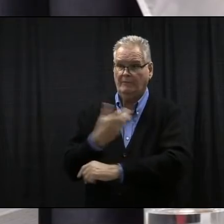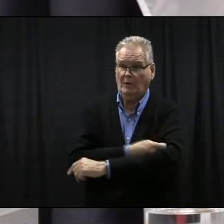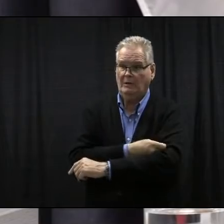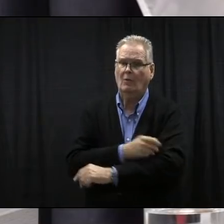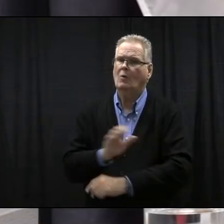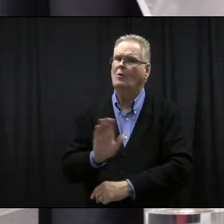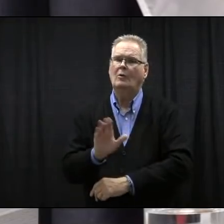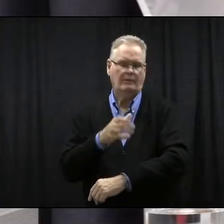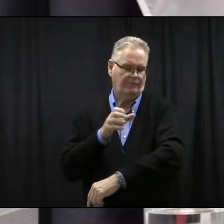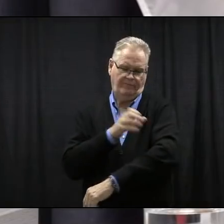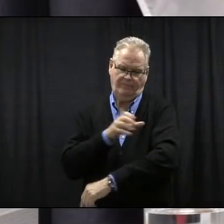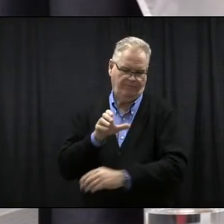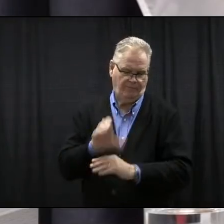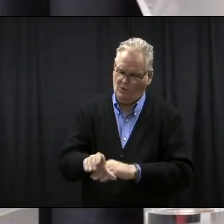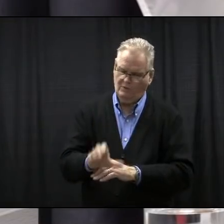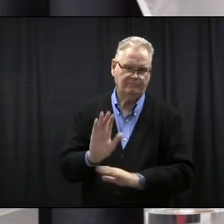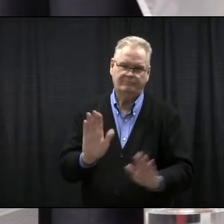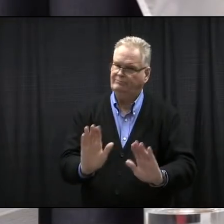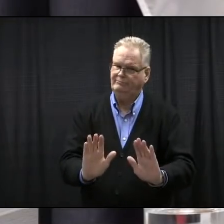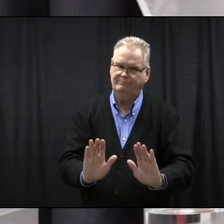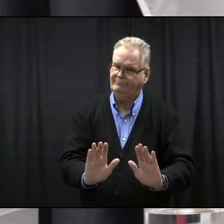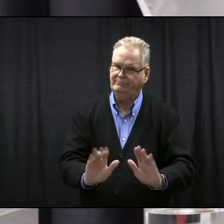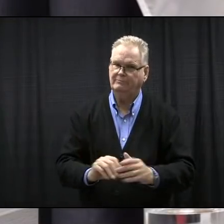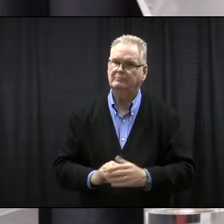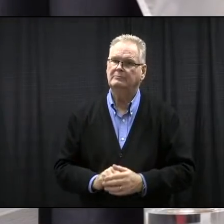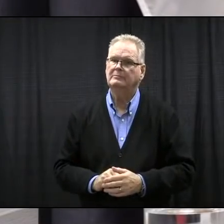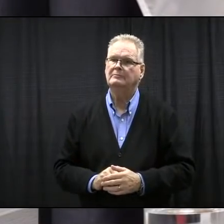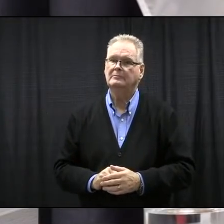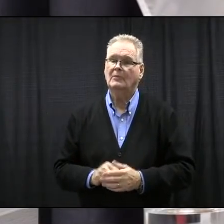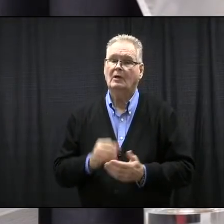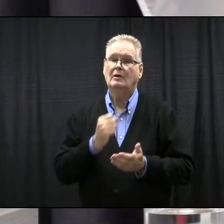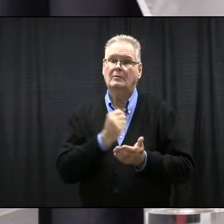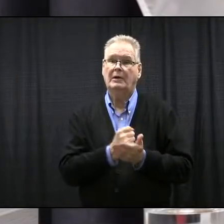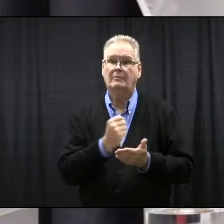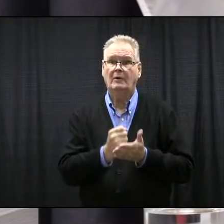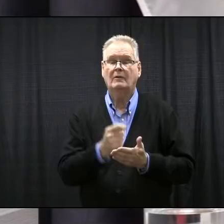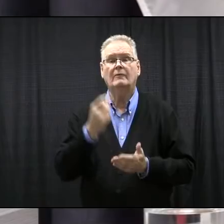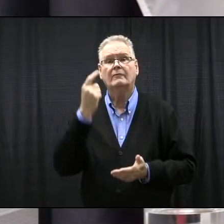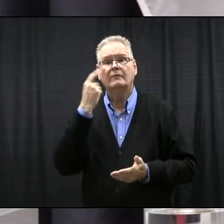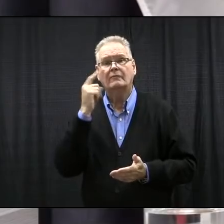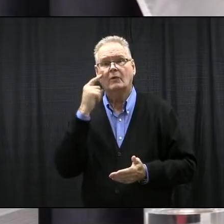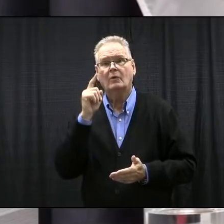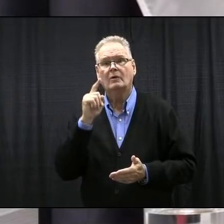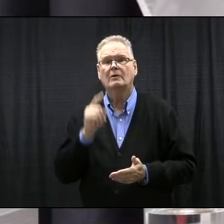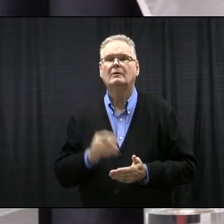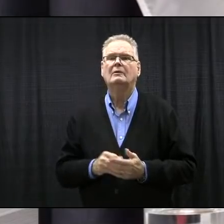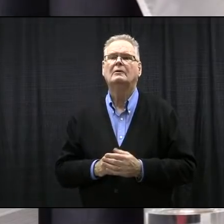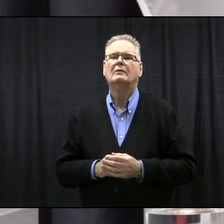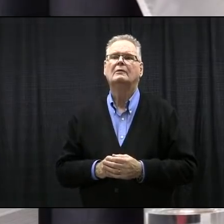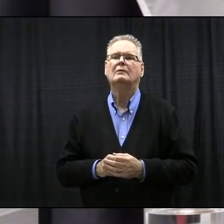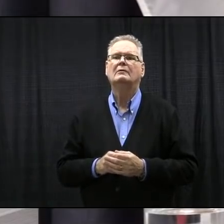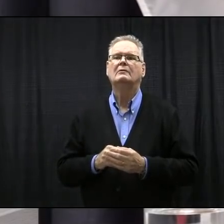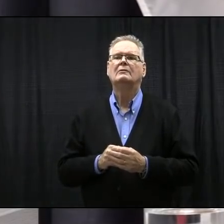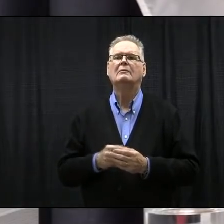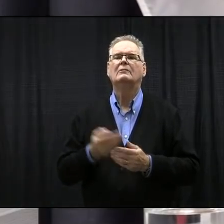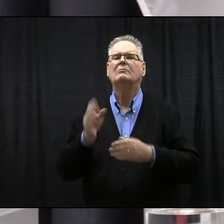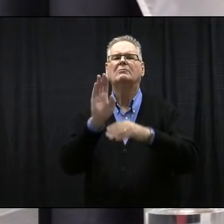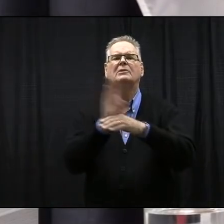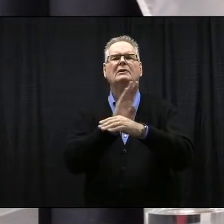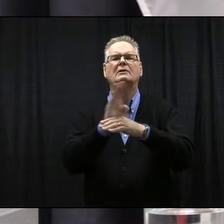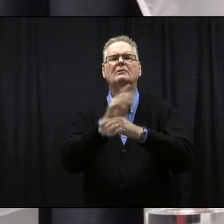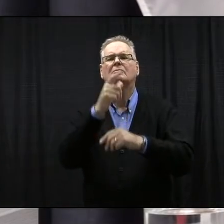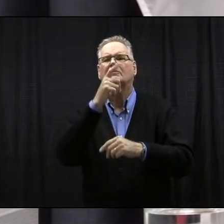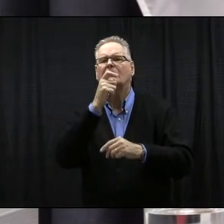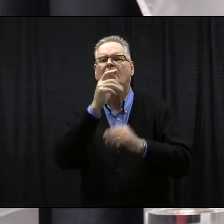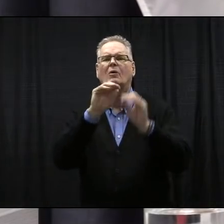be is an option for individuals and businesses to choose to use it if they wish. It should go live,